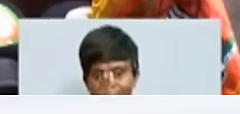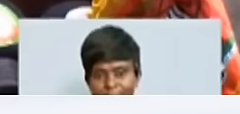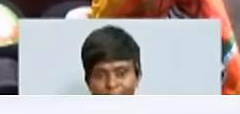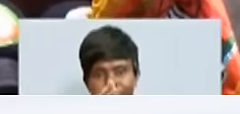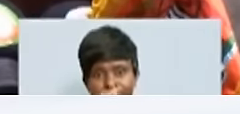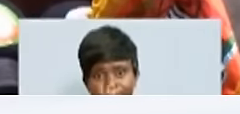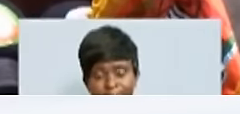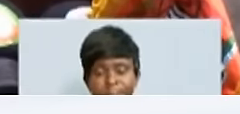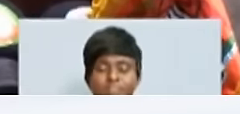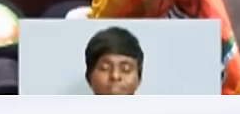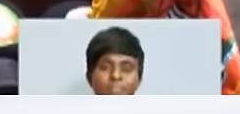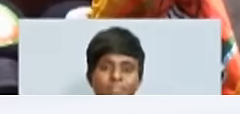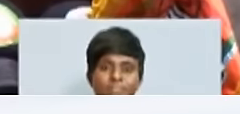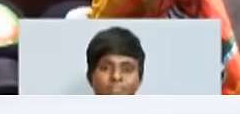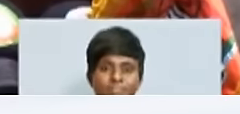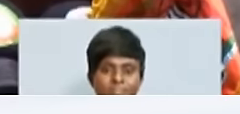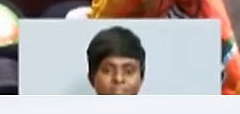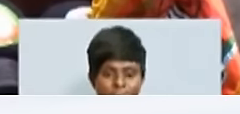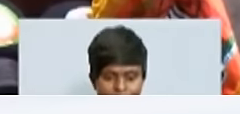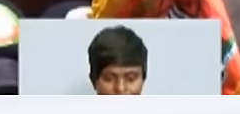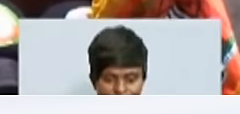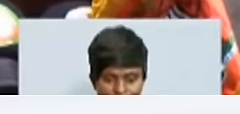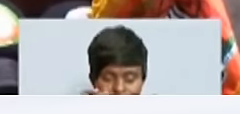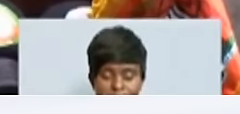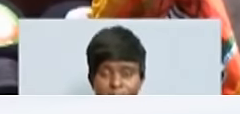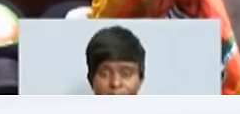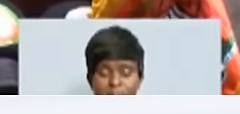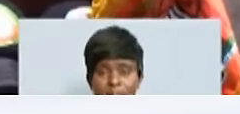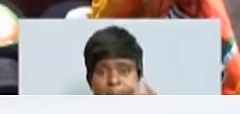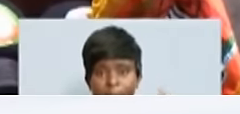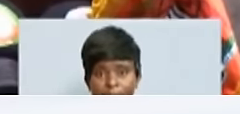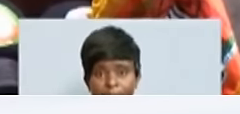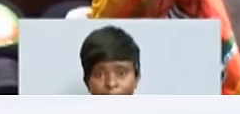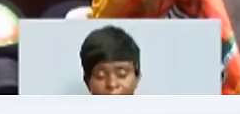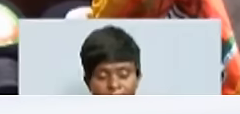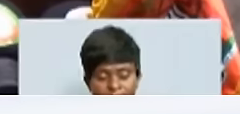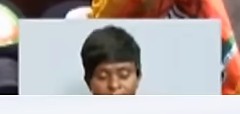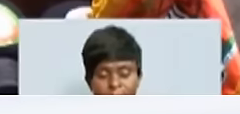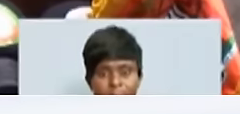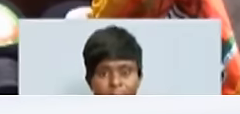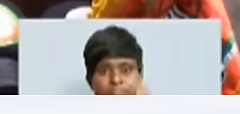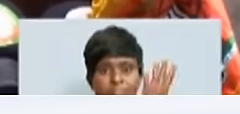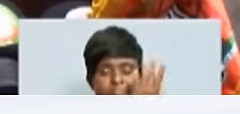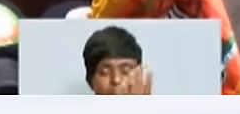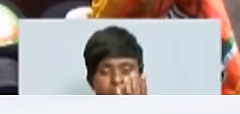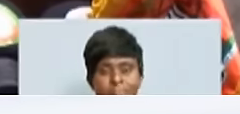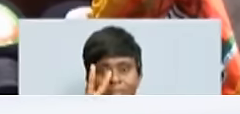Speaker, in our continued efforts to promote inclusive development,